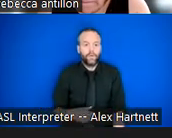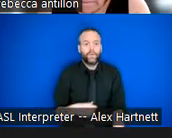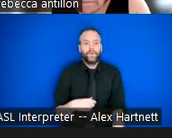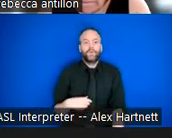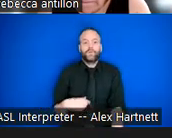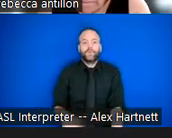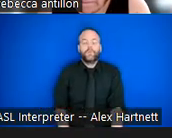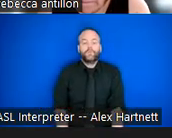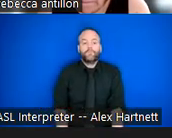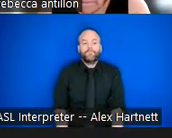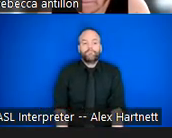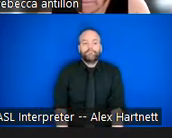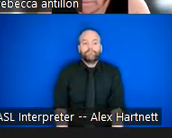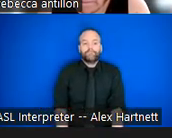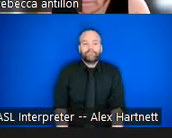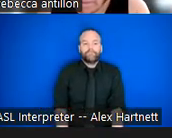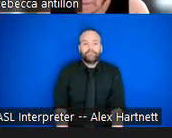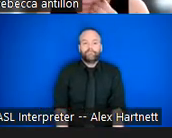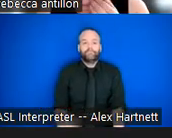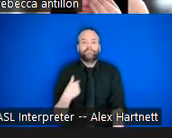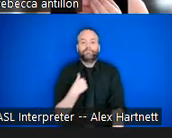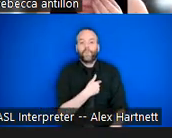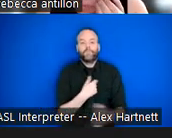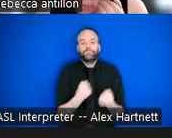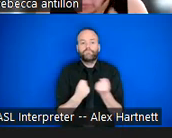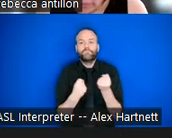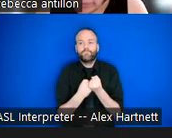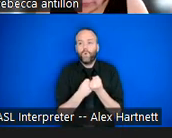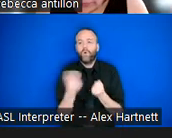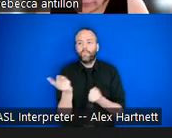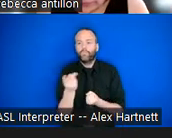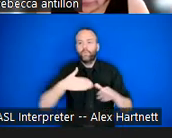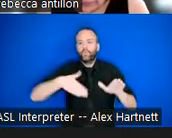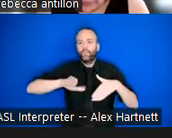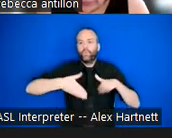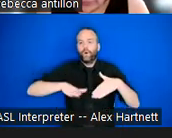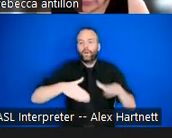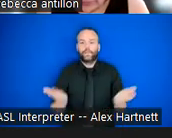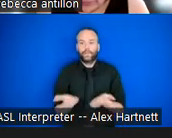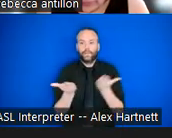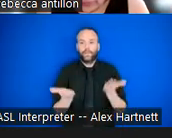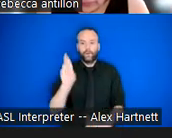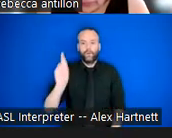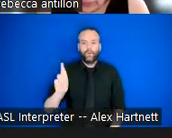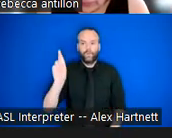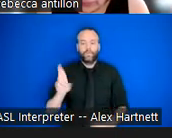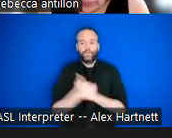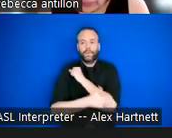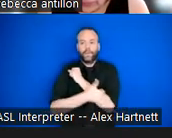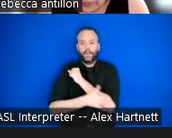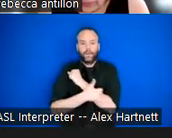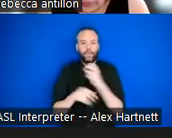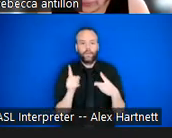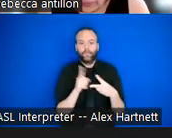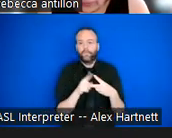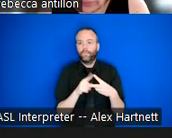have, we're sponsoring all 3 of their walks, but we're highlighting the 2 that are here in Riverside County, which is the first one